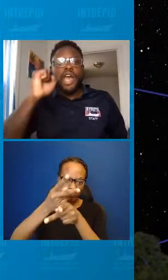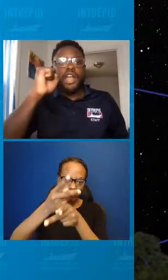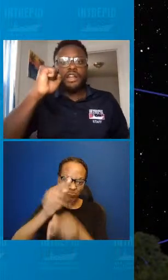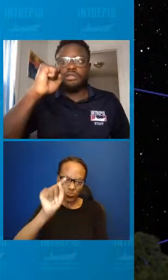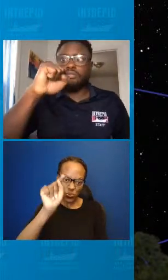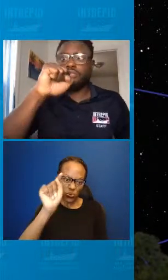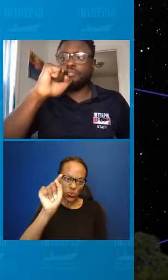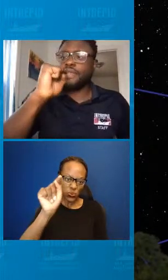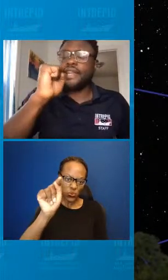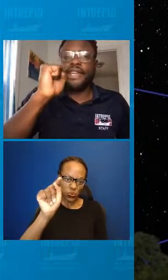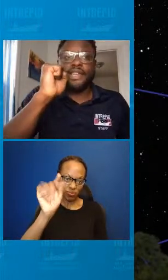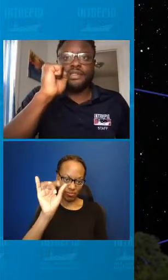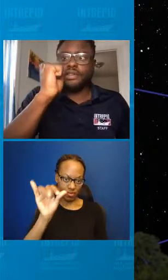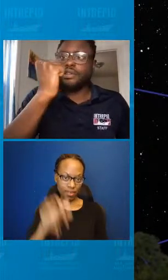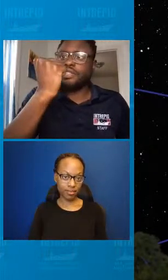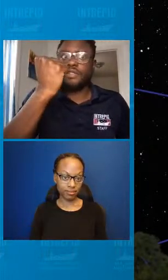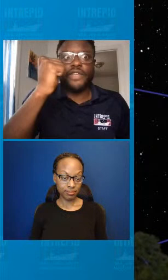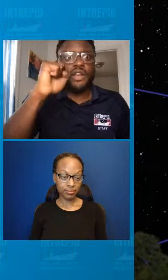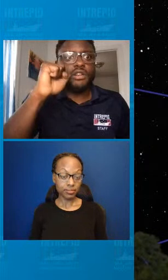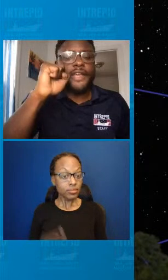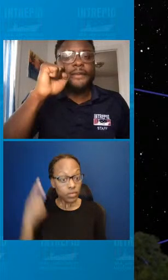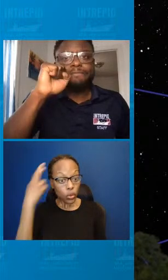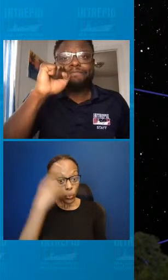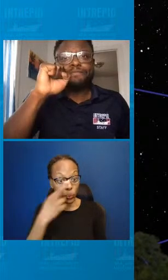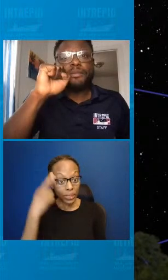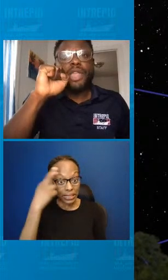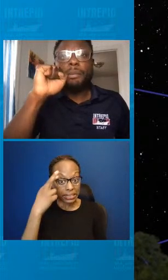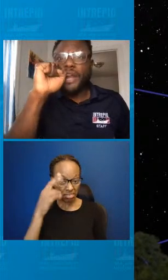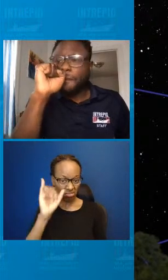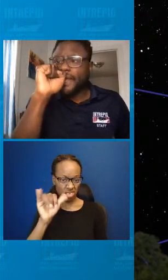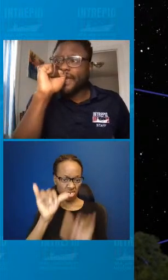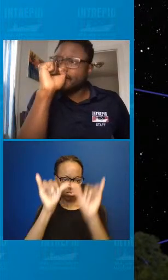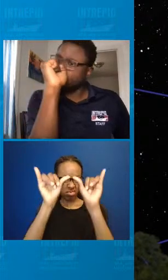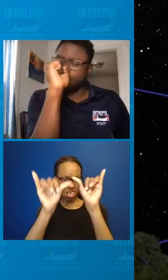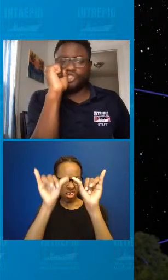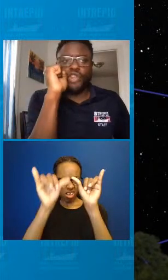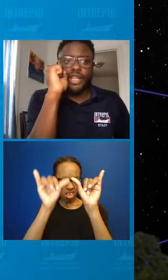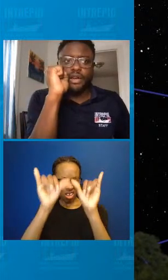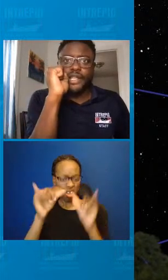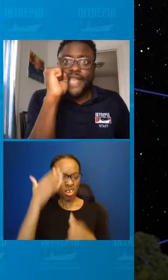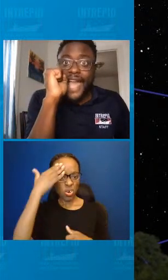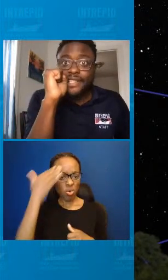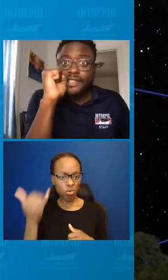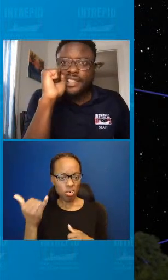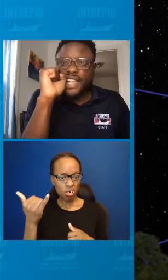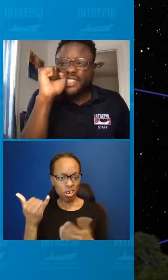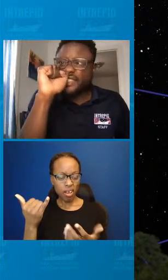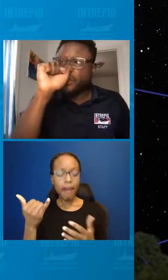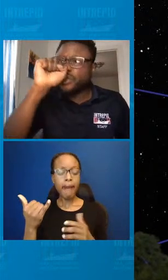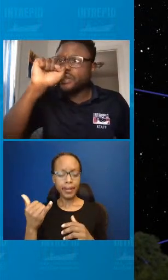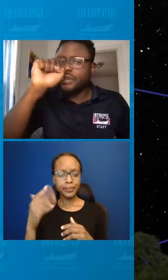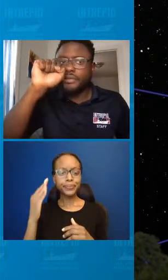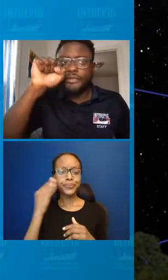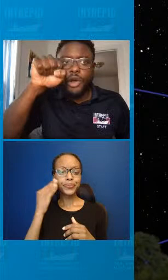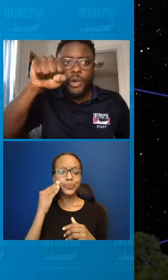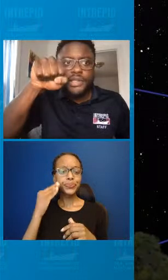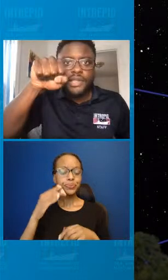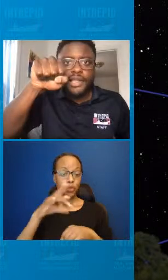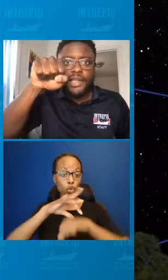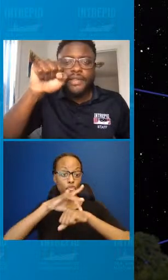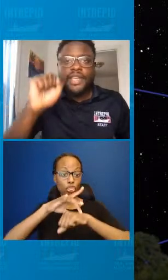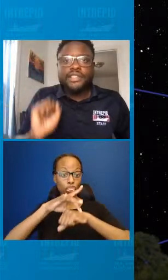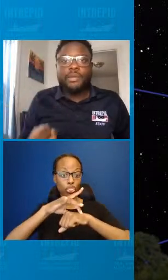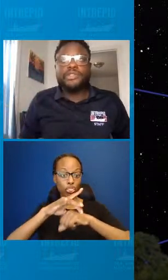and gentlemen, our planet is a sphere, right? But our planet isn't straight on its axis. It's actually tilted